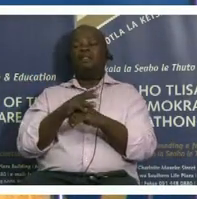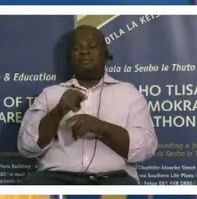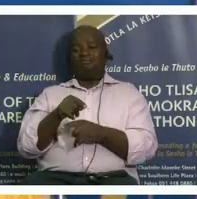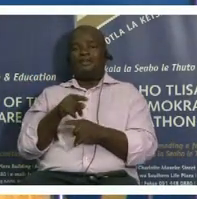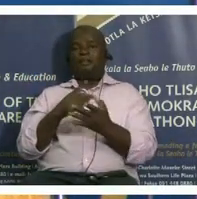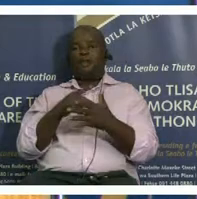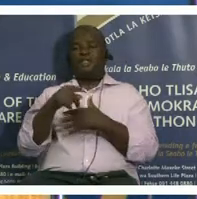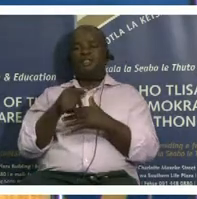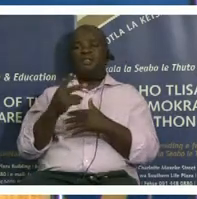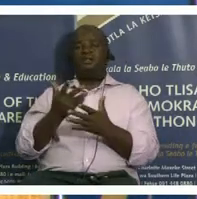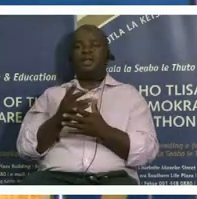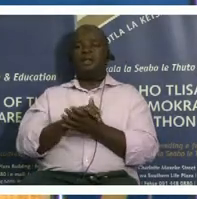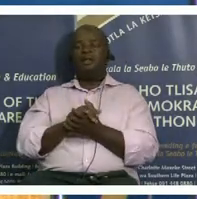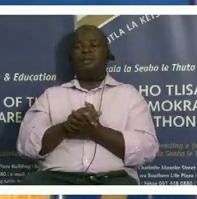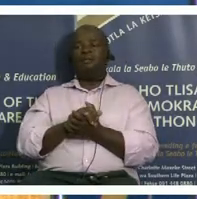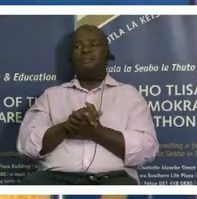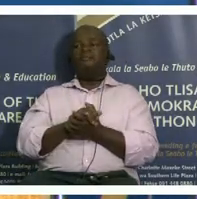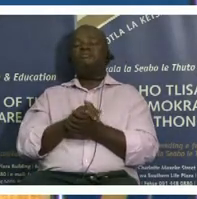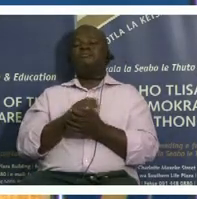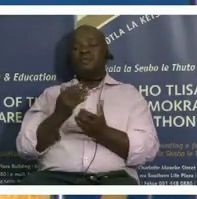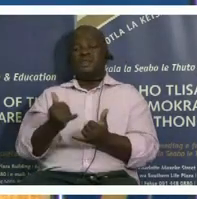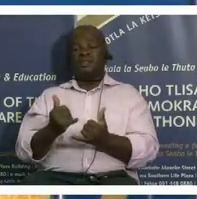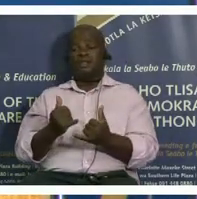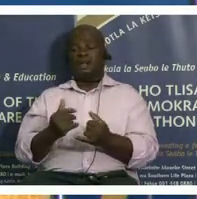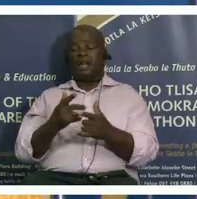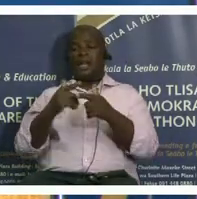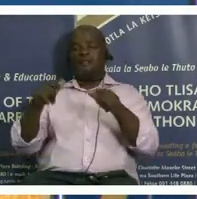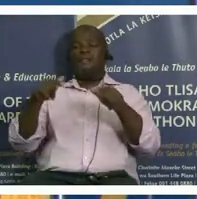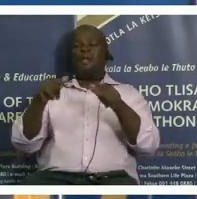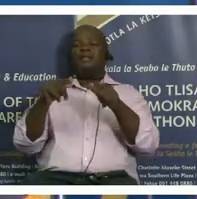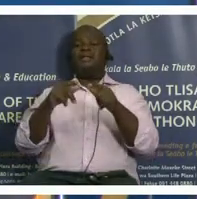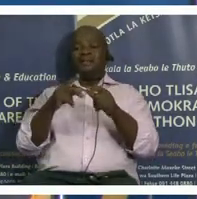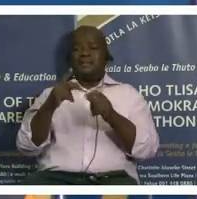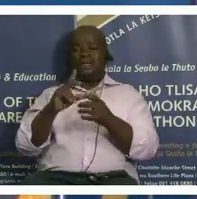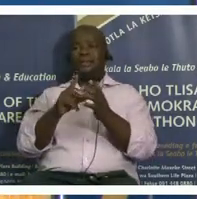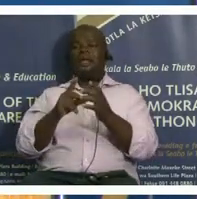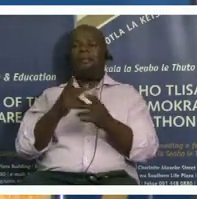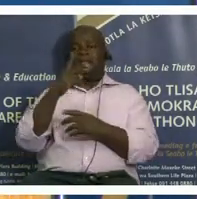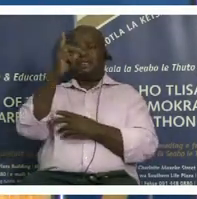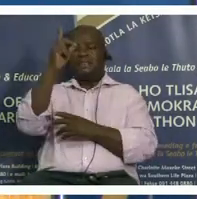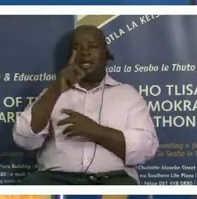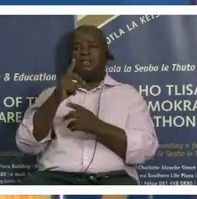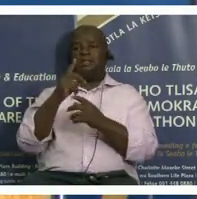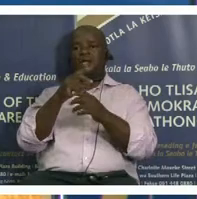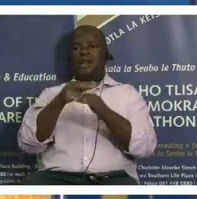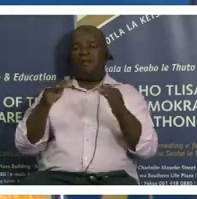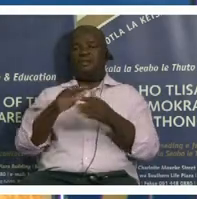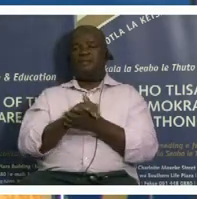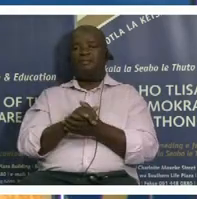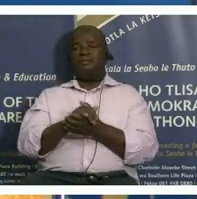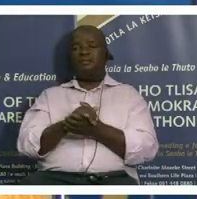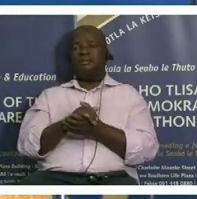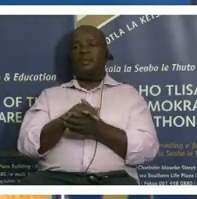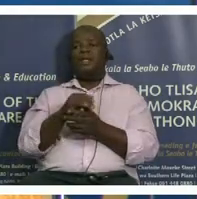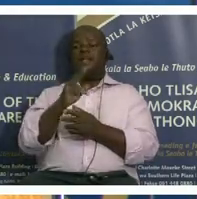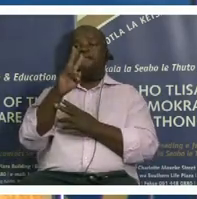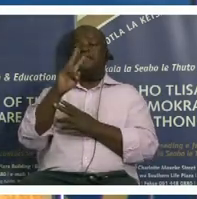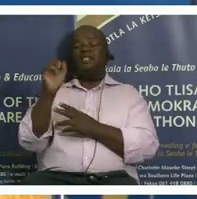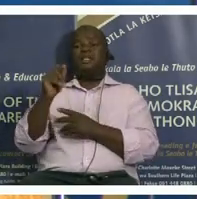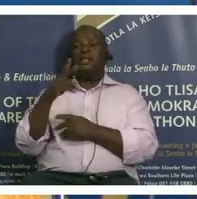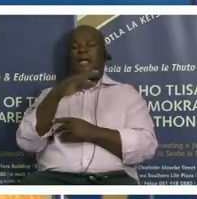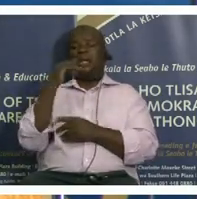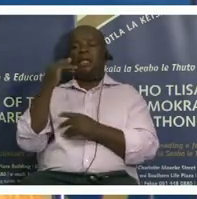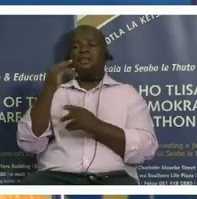is in the structuring and design stage. The multi-billion rands Virginia gas project by